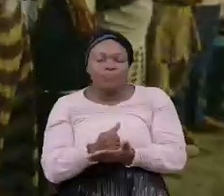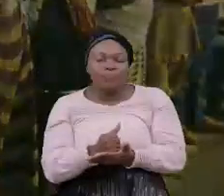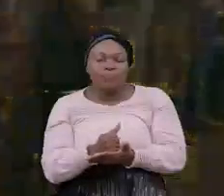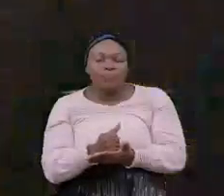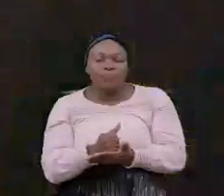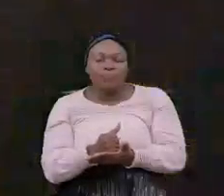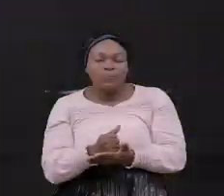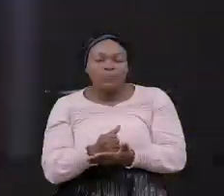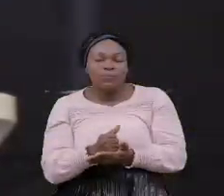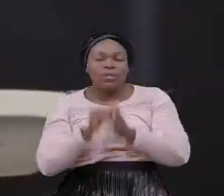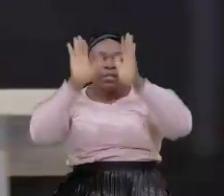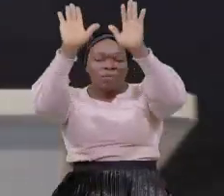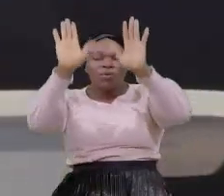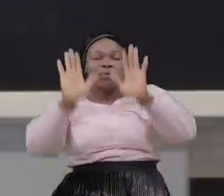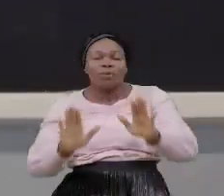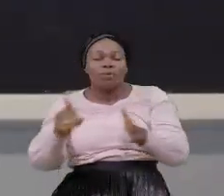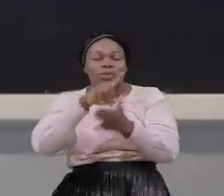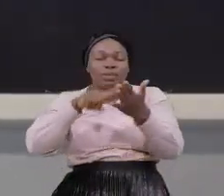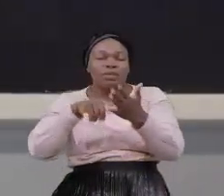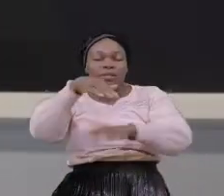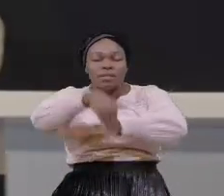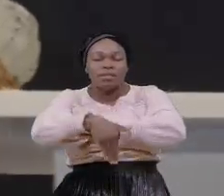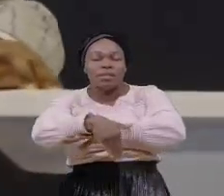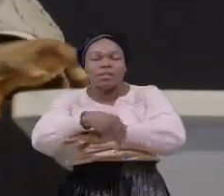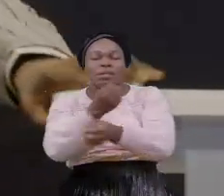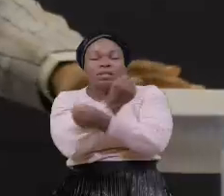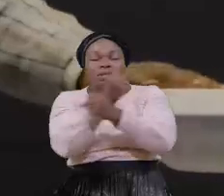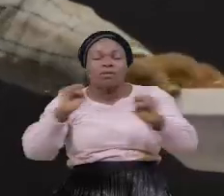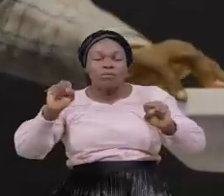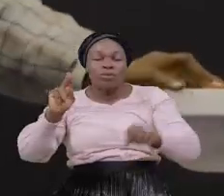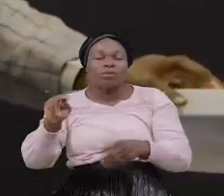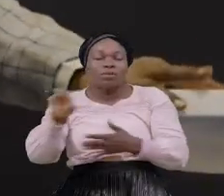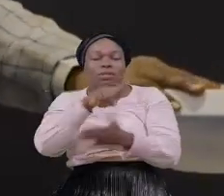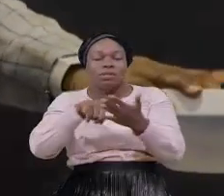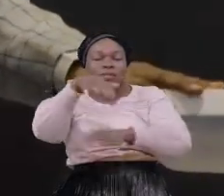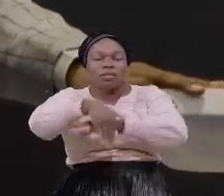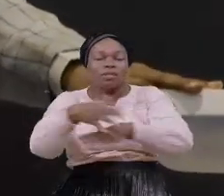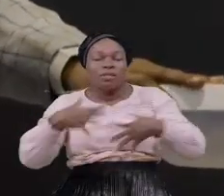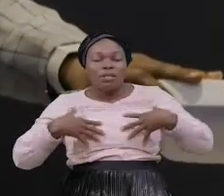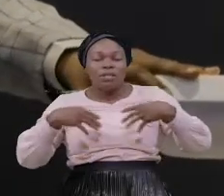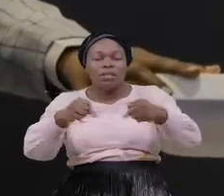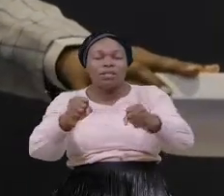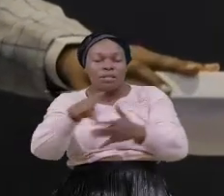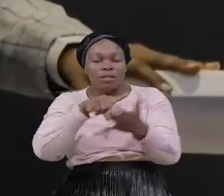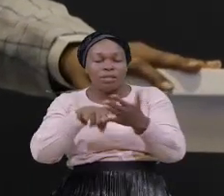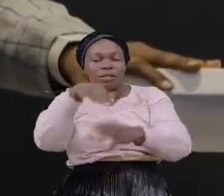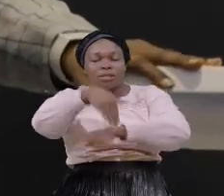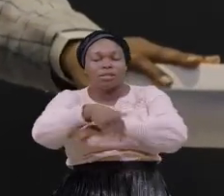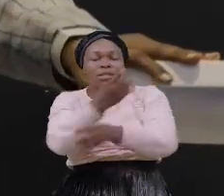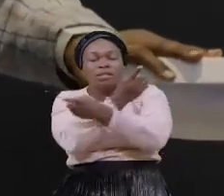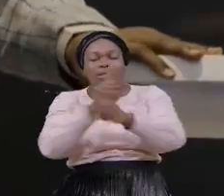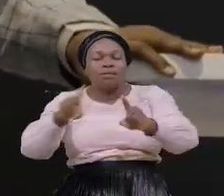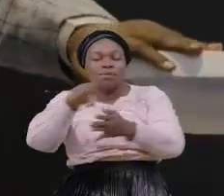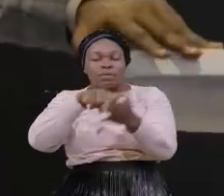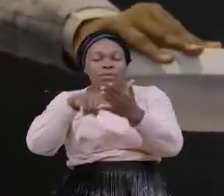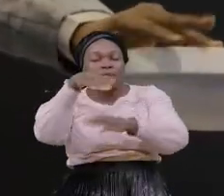Miracles tonight, salvation tonight, healing tonight, deliverance tonight.